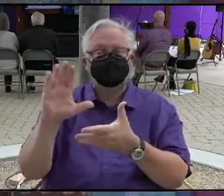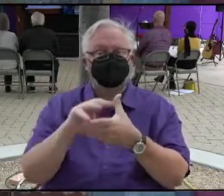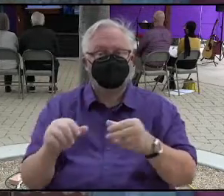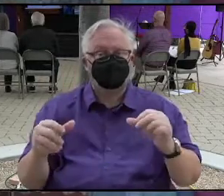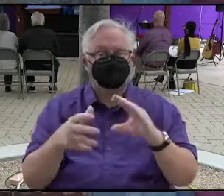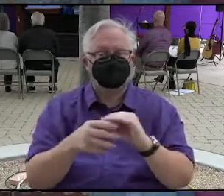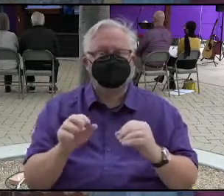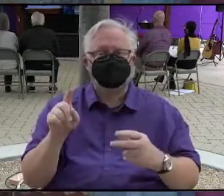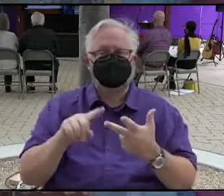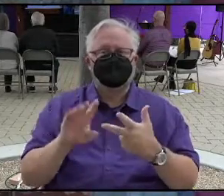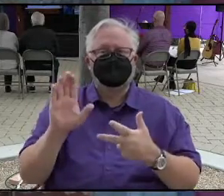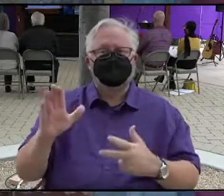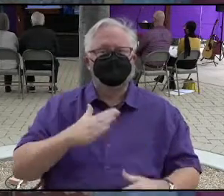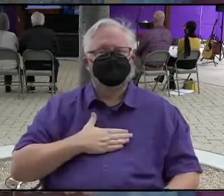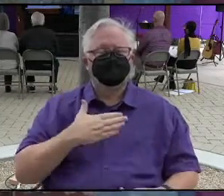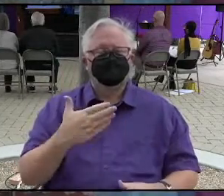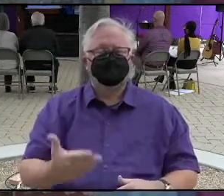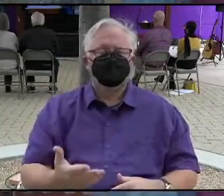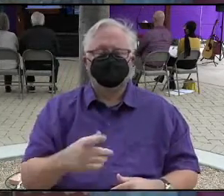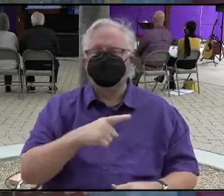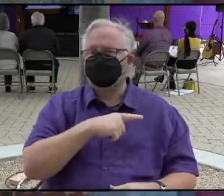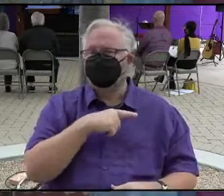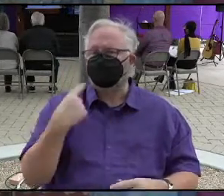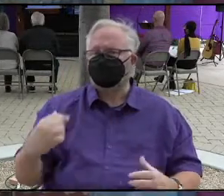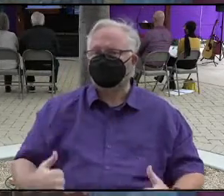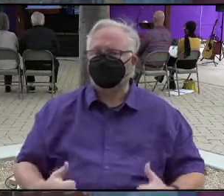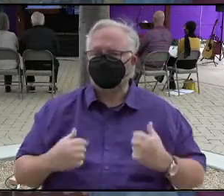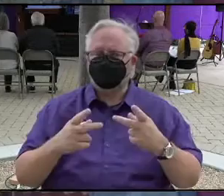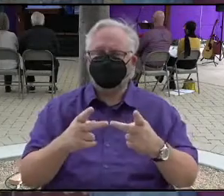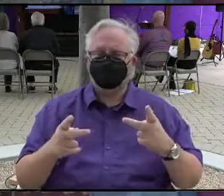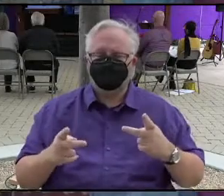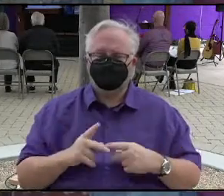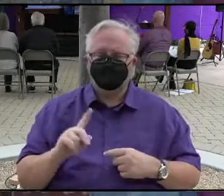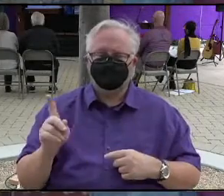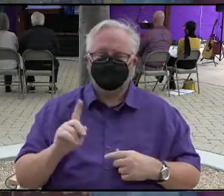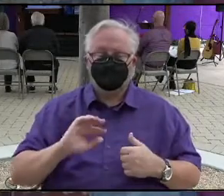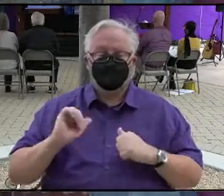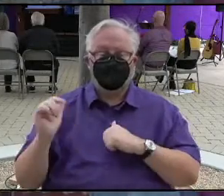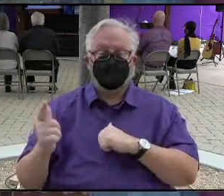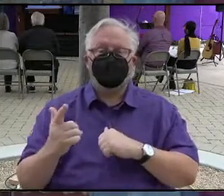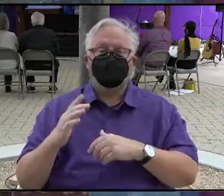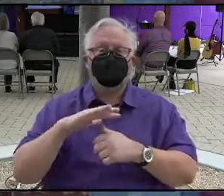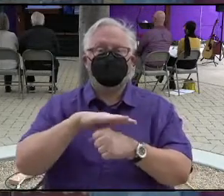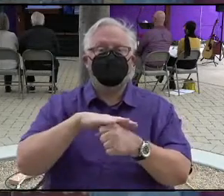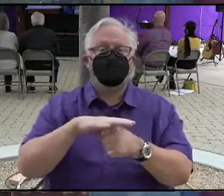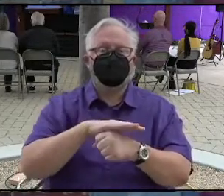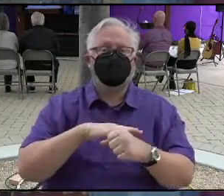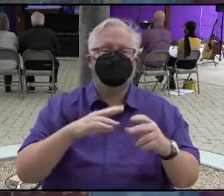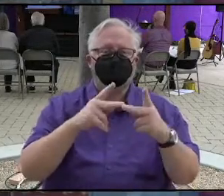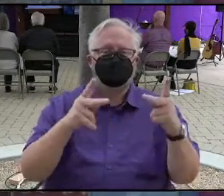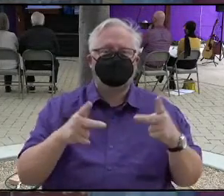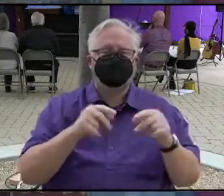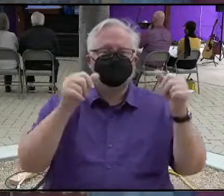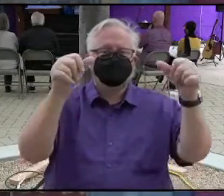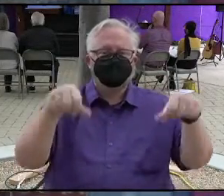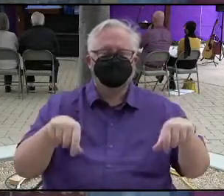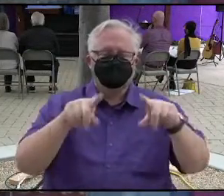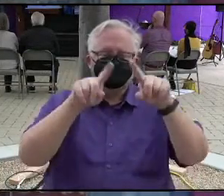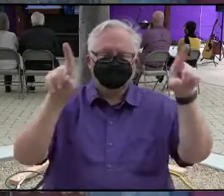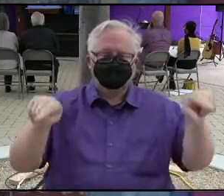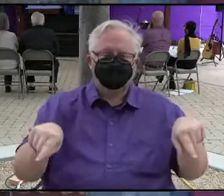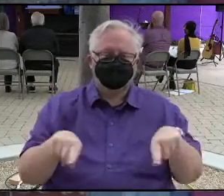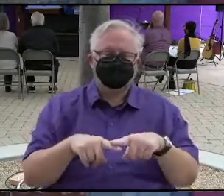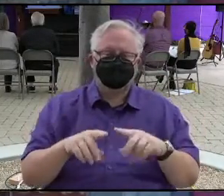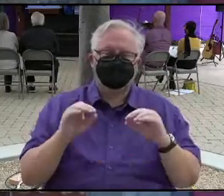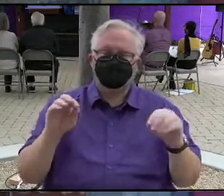stories, and his willingness to risk living in a place where all the local establishments posted signs that read,